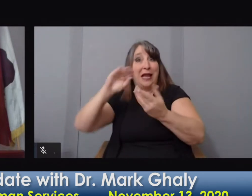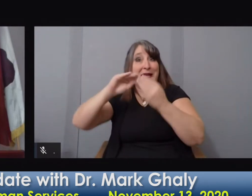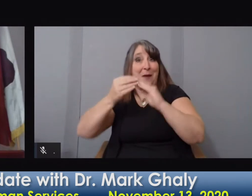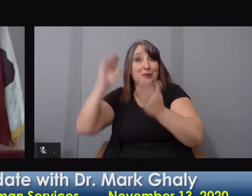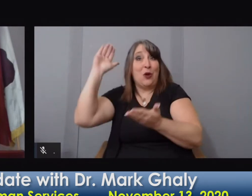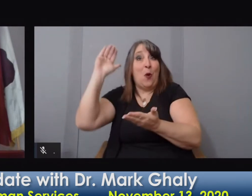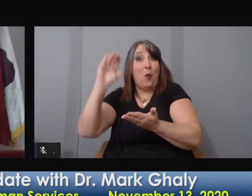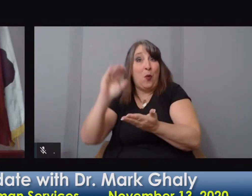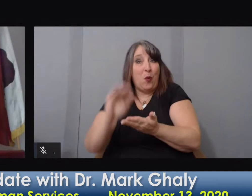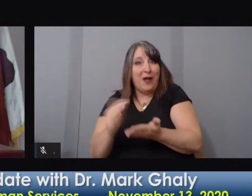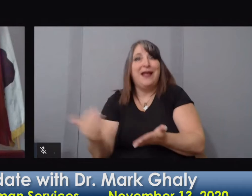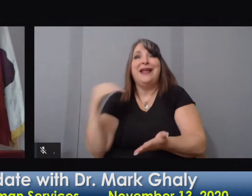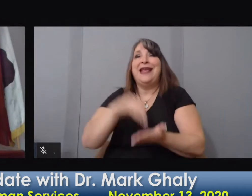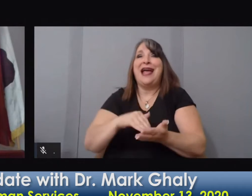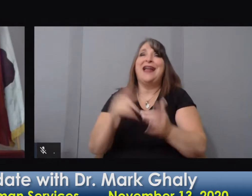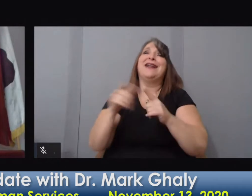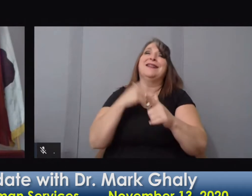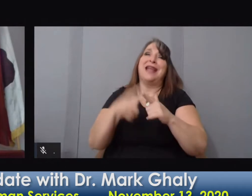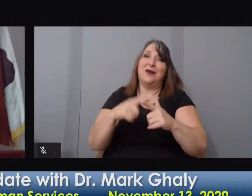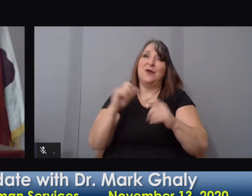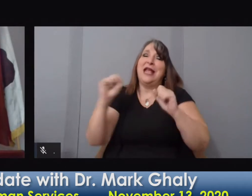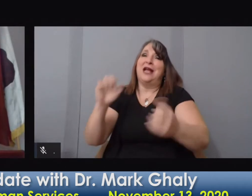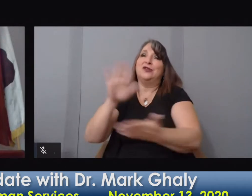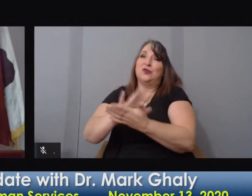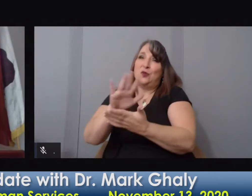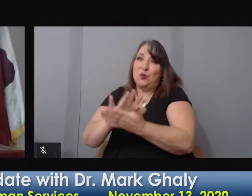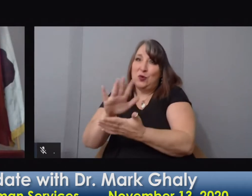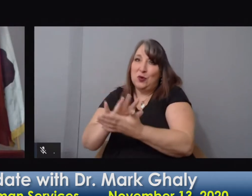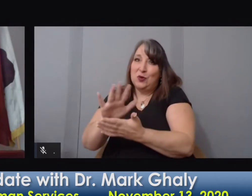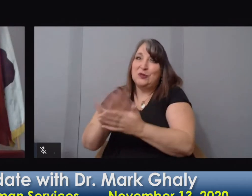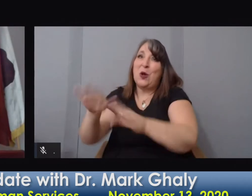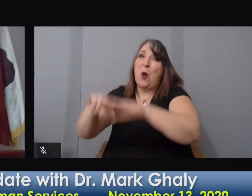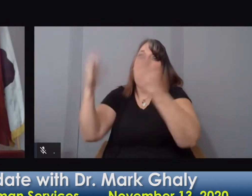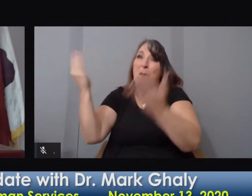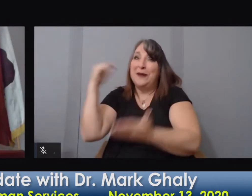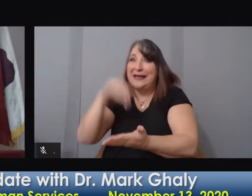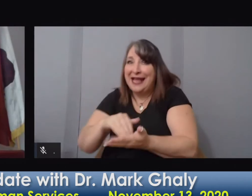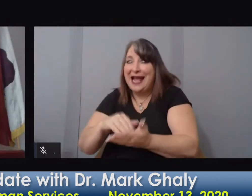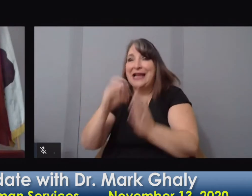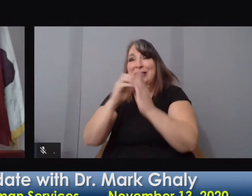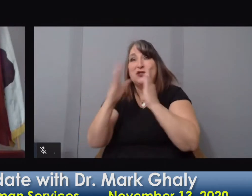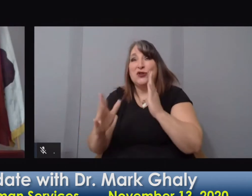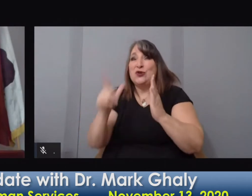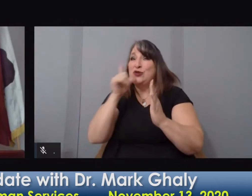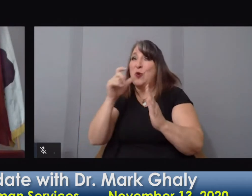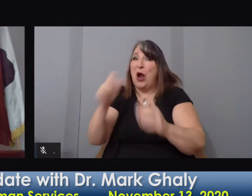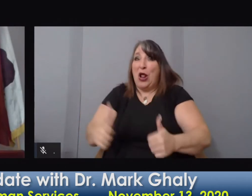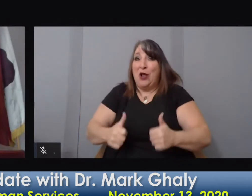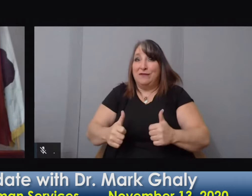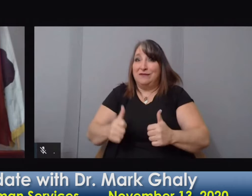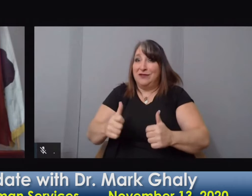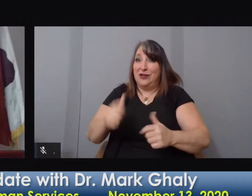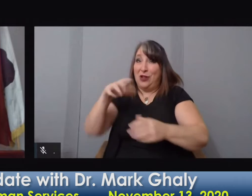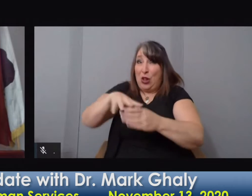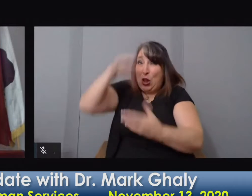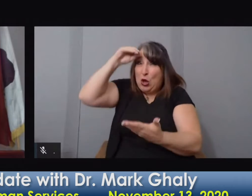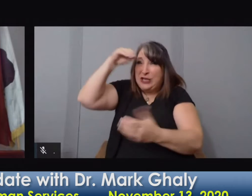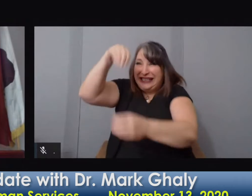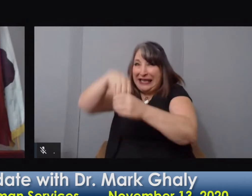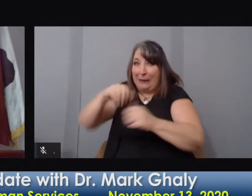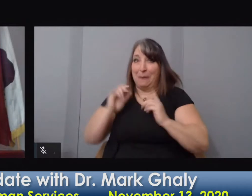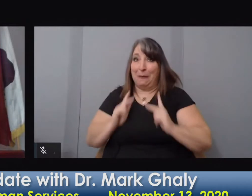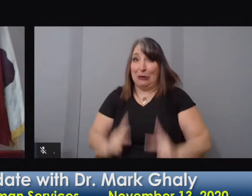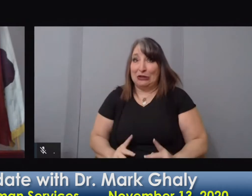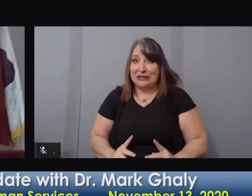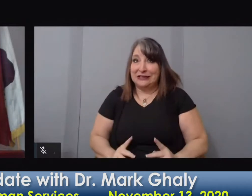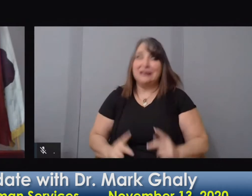come back and students who depend on in-person learning to get the level of education and the development that they